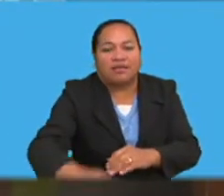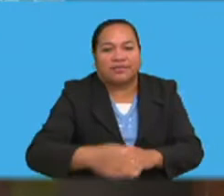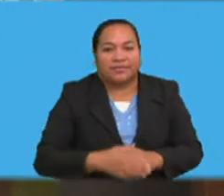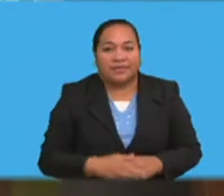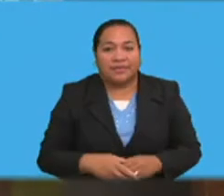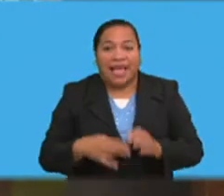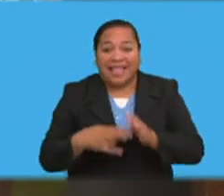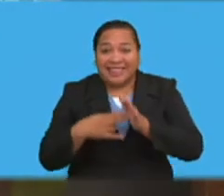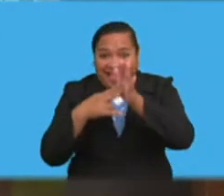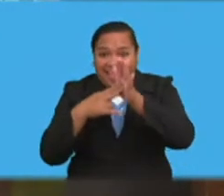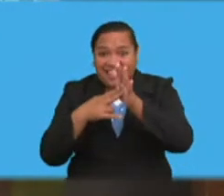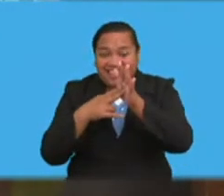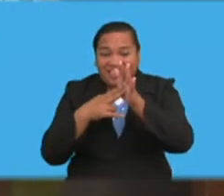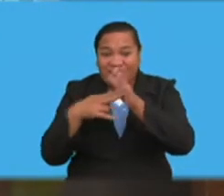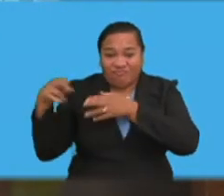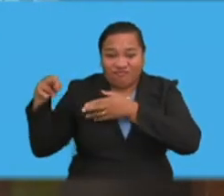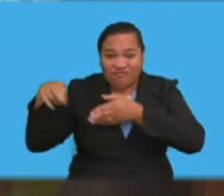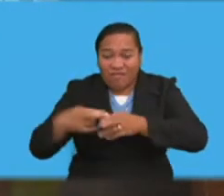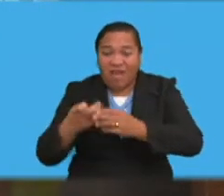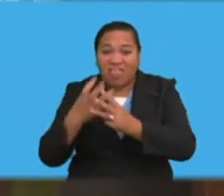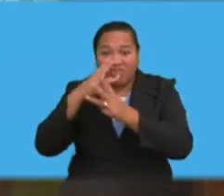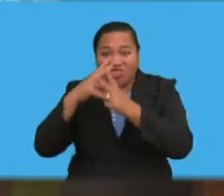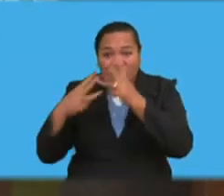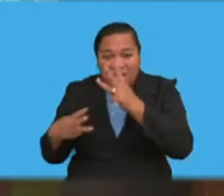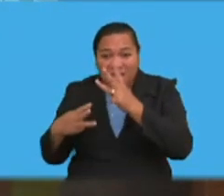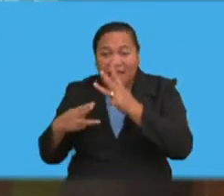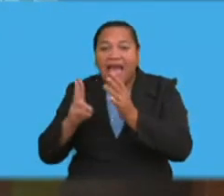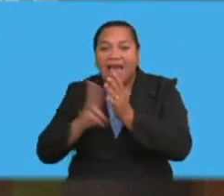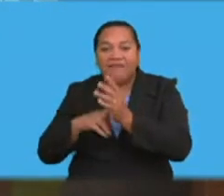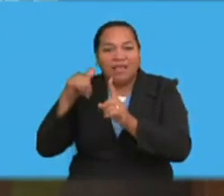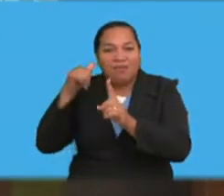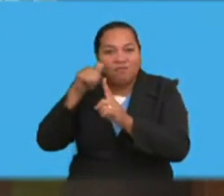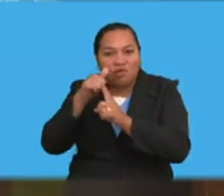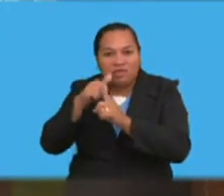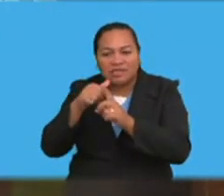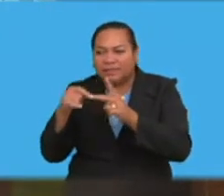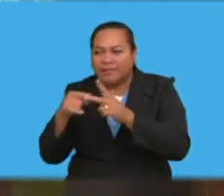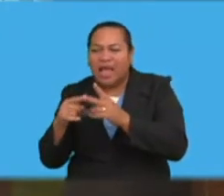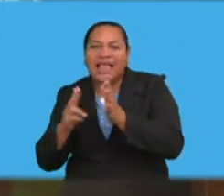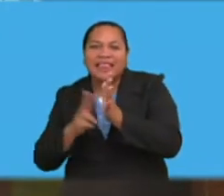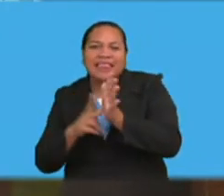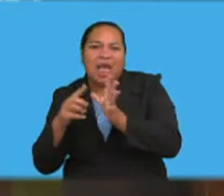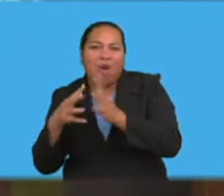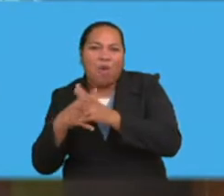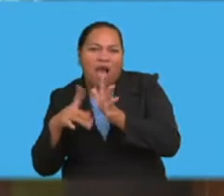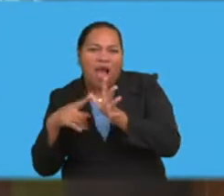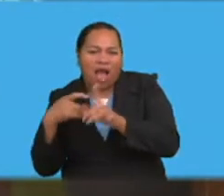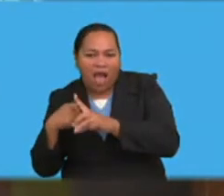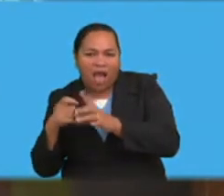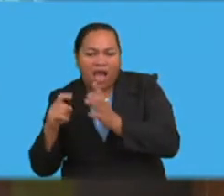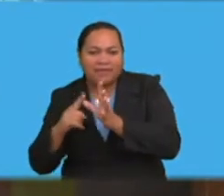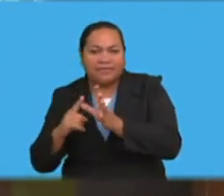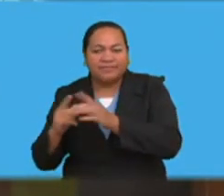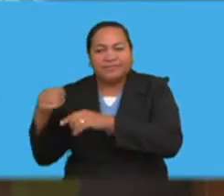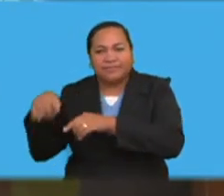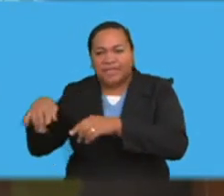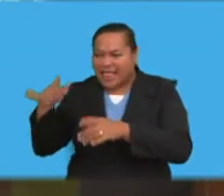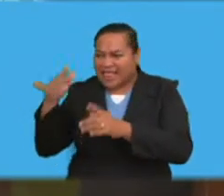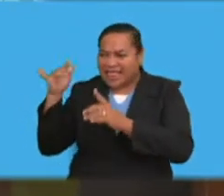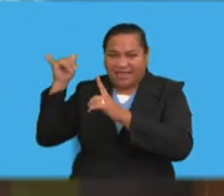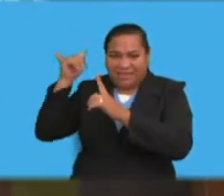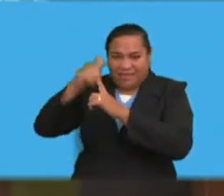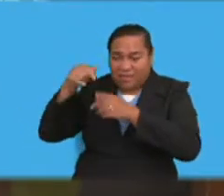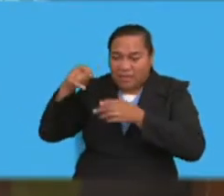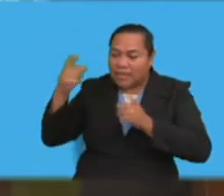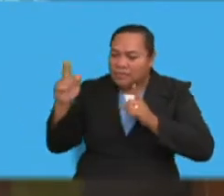has three major tributaries, the Namosi, Nawaka and Malakula River. Namosi River meets Nadi River at